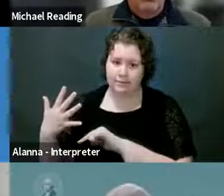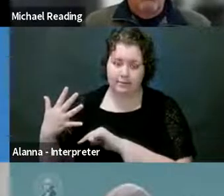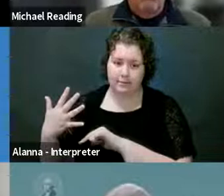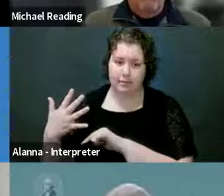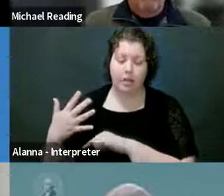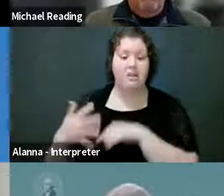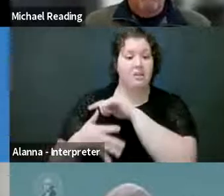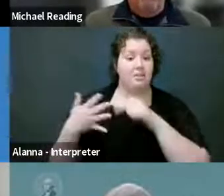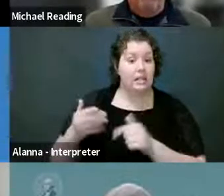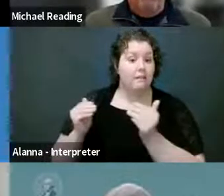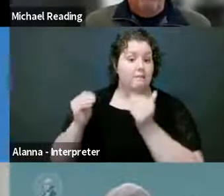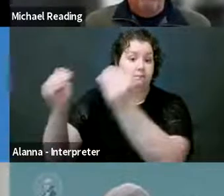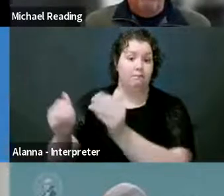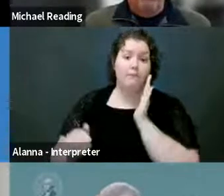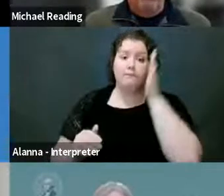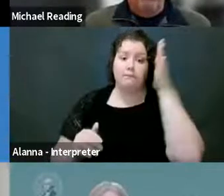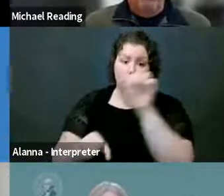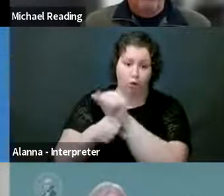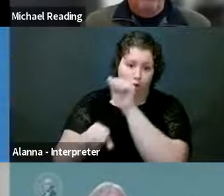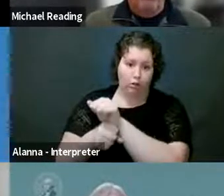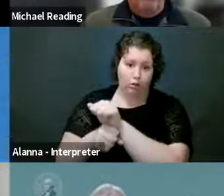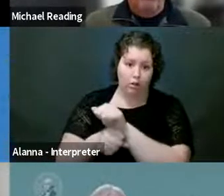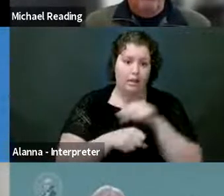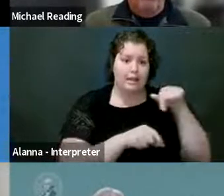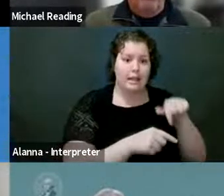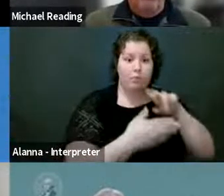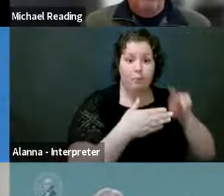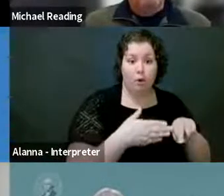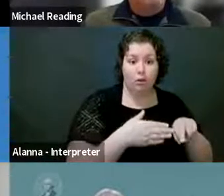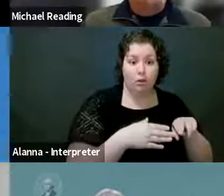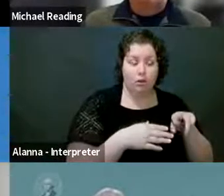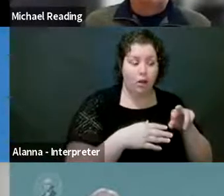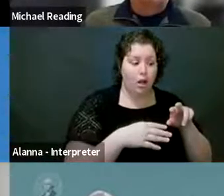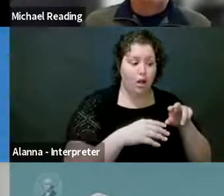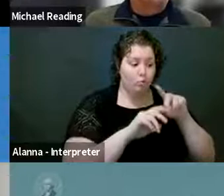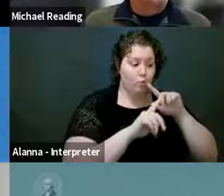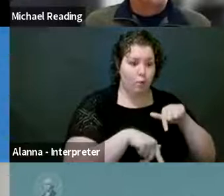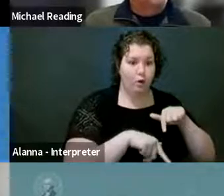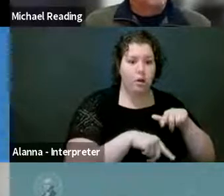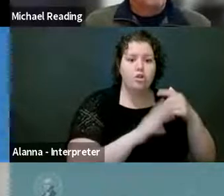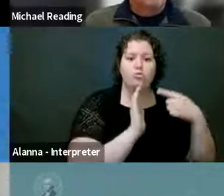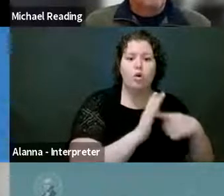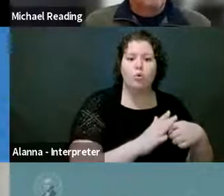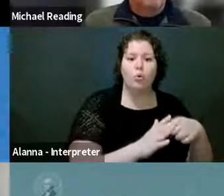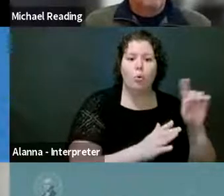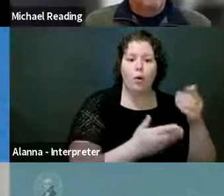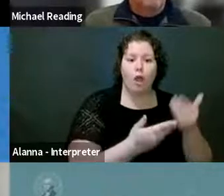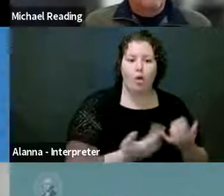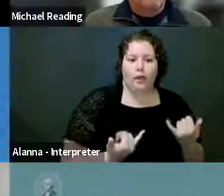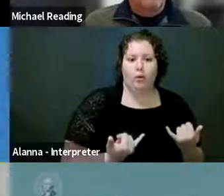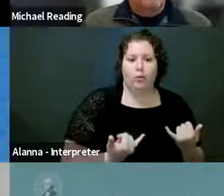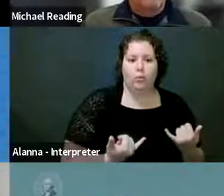going forward, and that this fits, we are here, and there's much, much, much more to do. So I appreciated